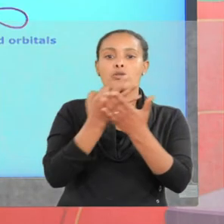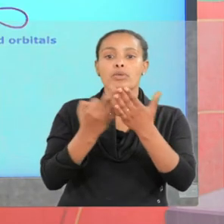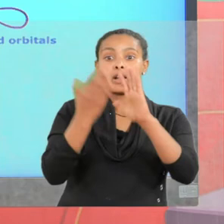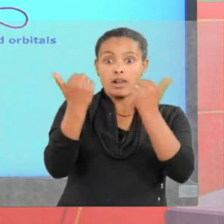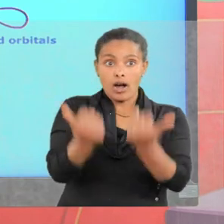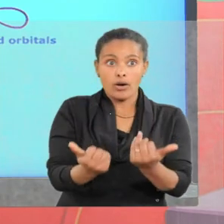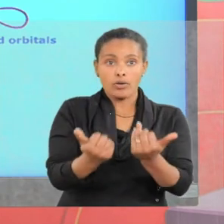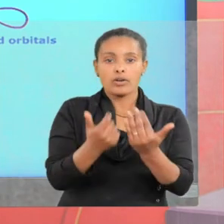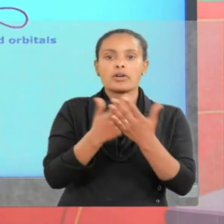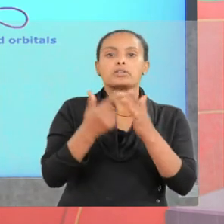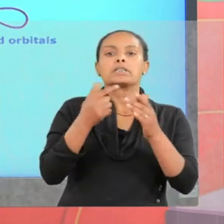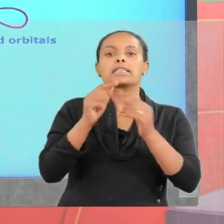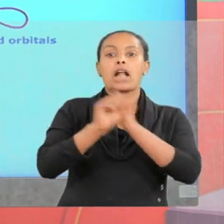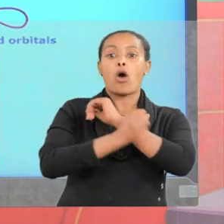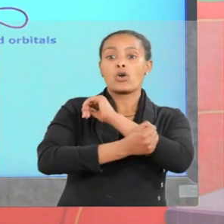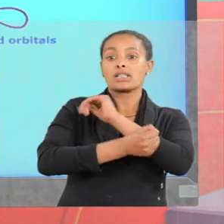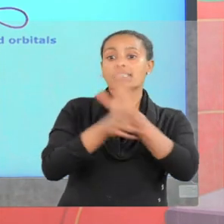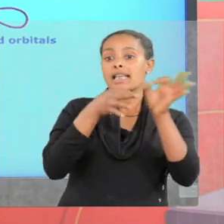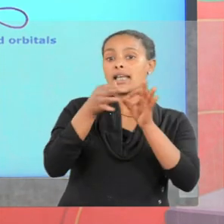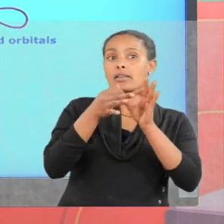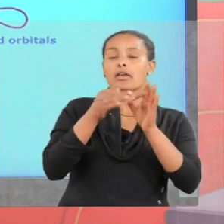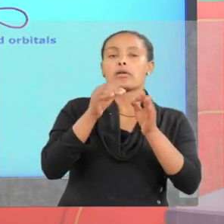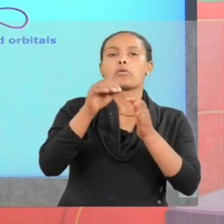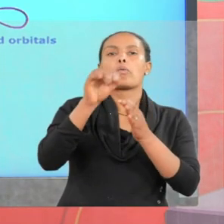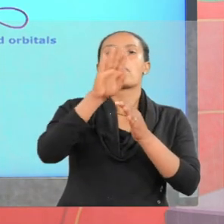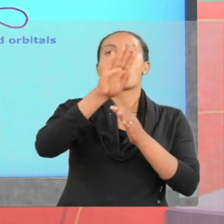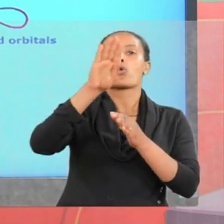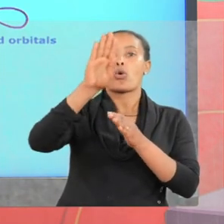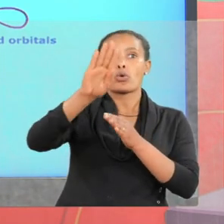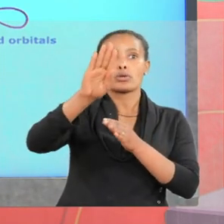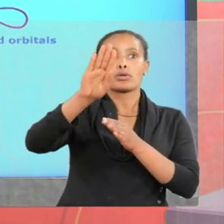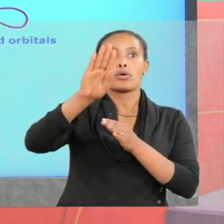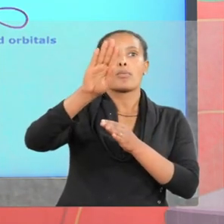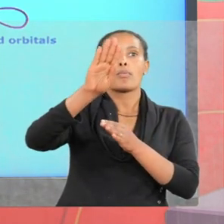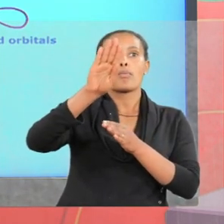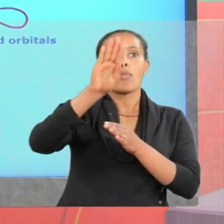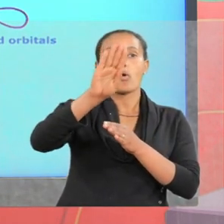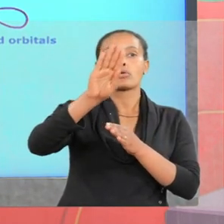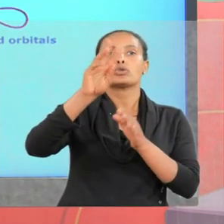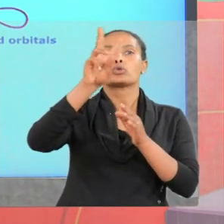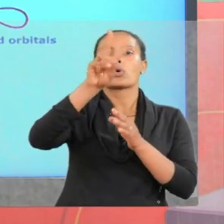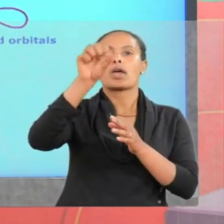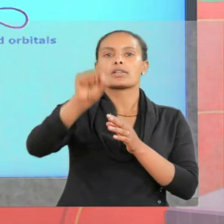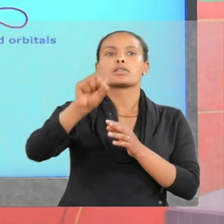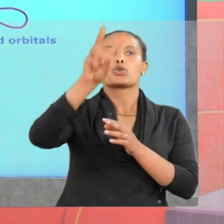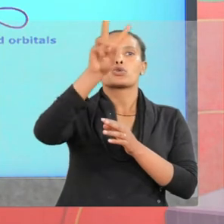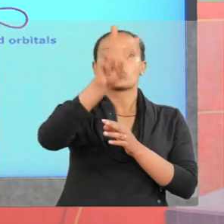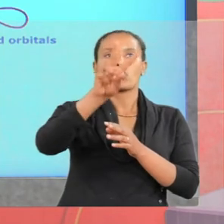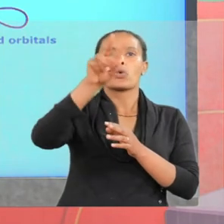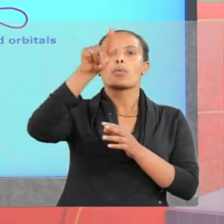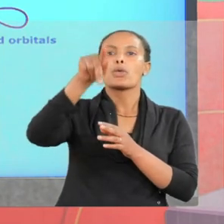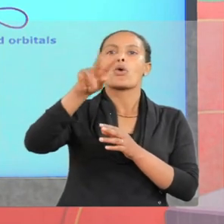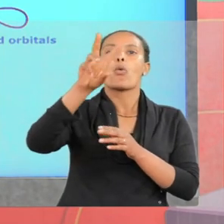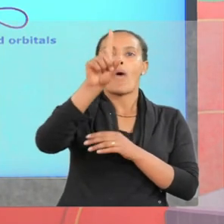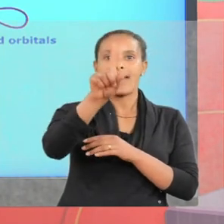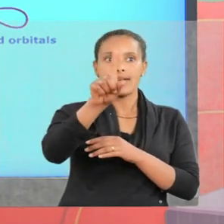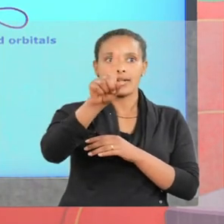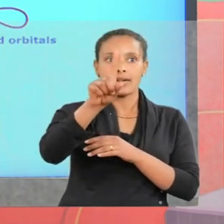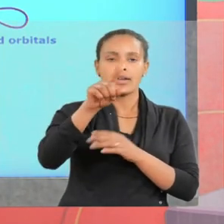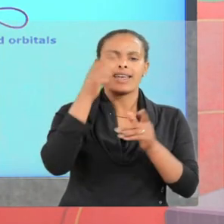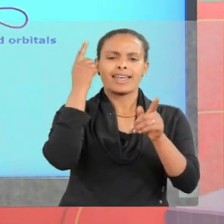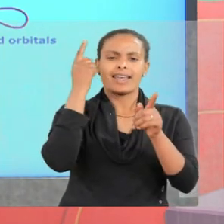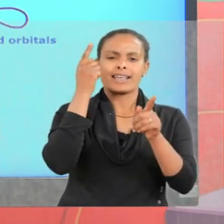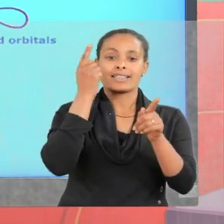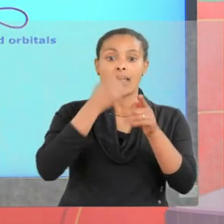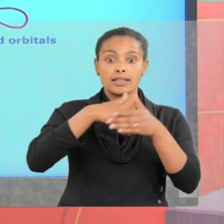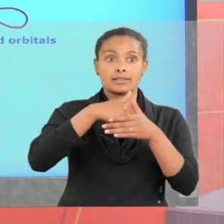Now, the ground state electronic configuration of boron is this, 2s2, 2p1.